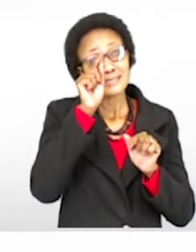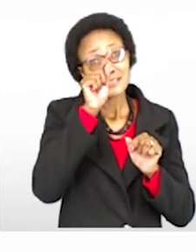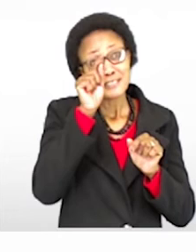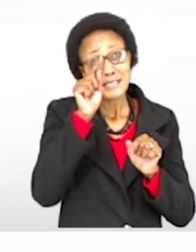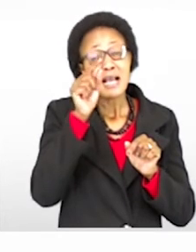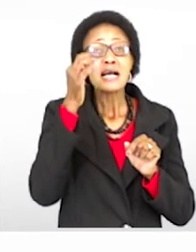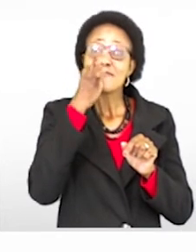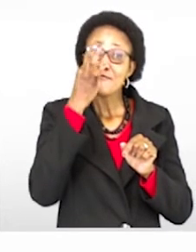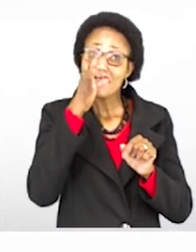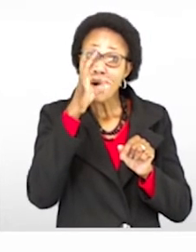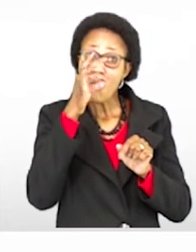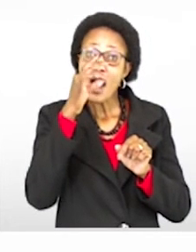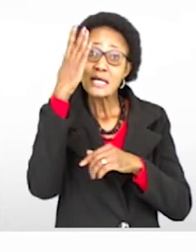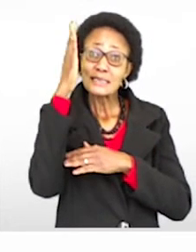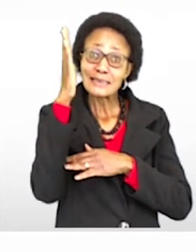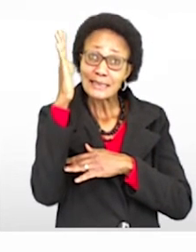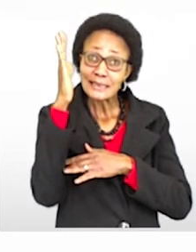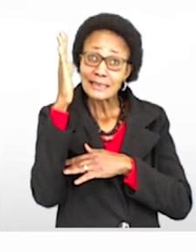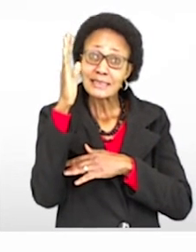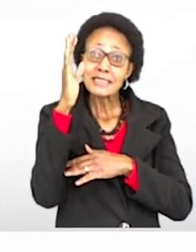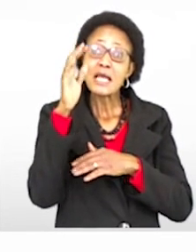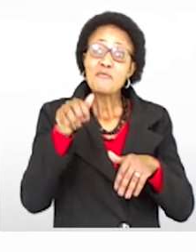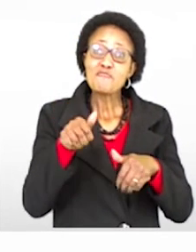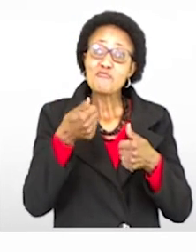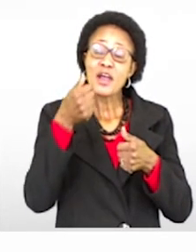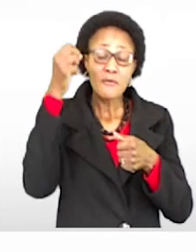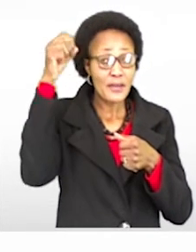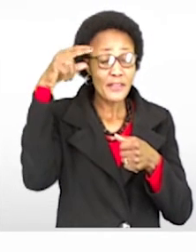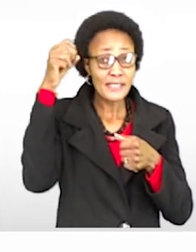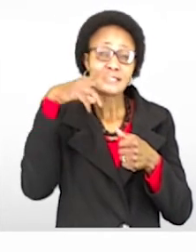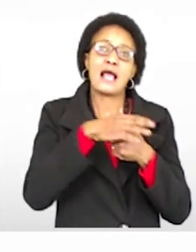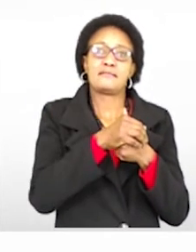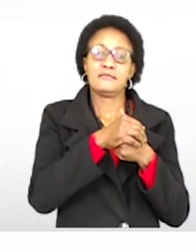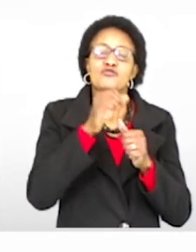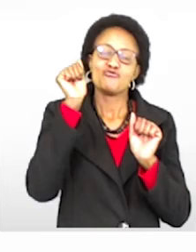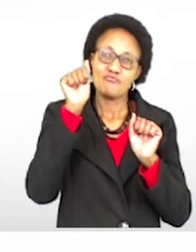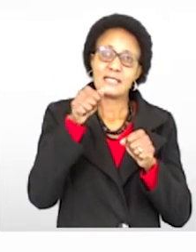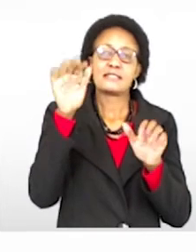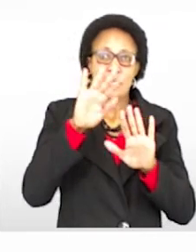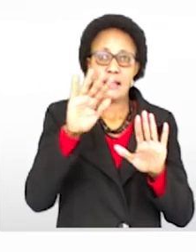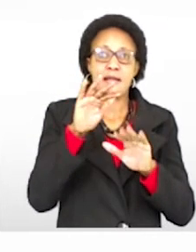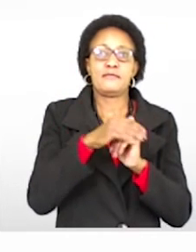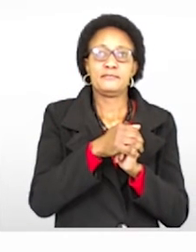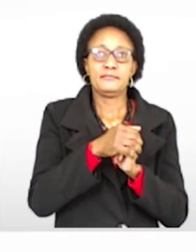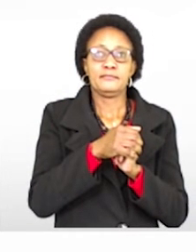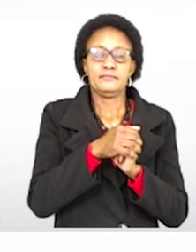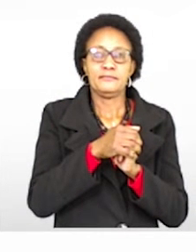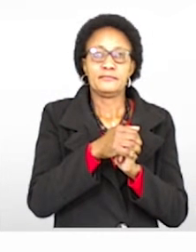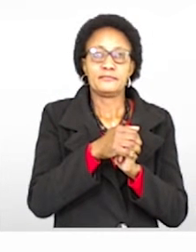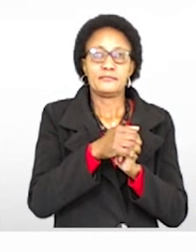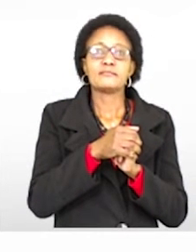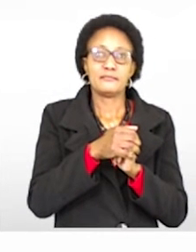example, let's do the first one. We can see that there is flower, tree, boy with a